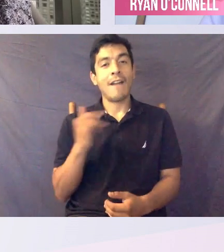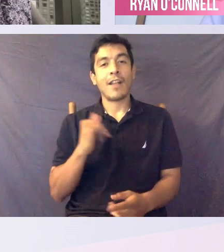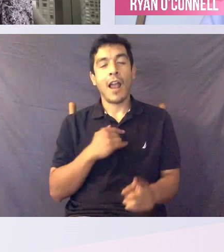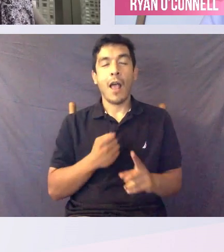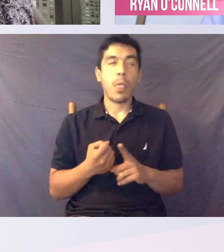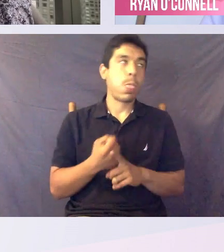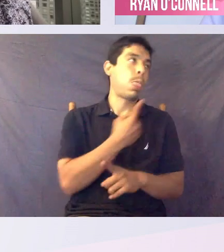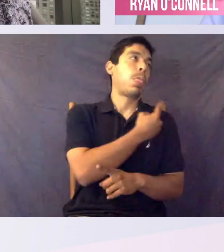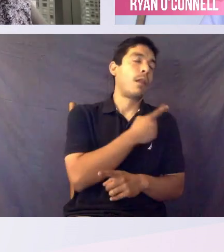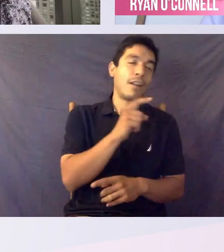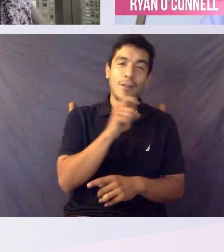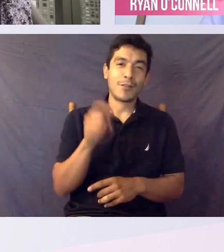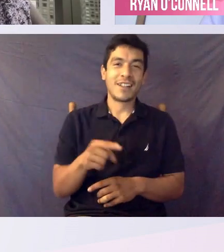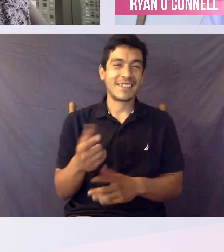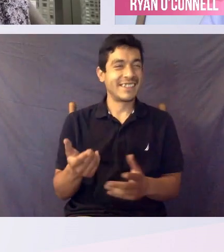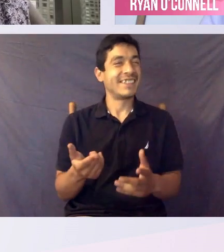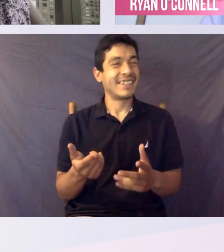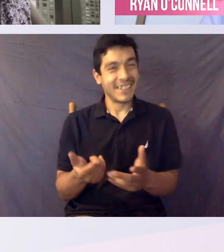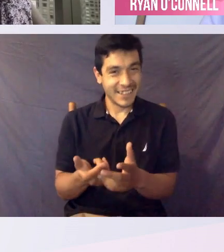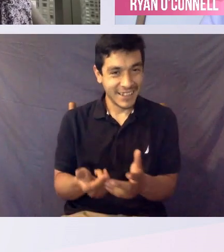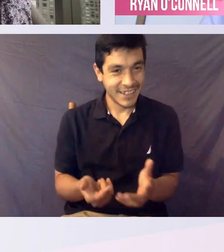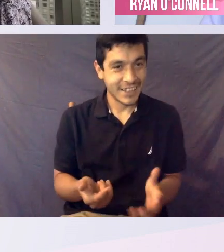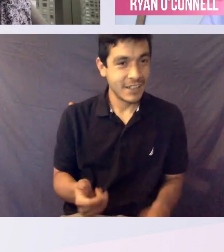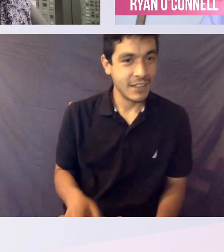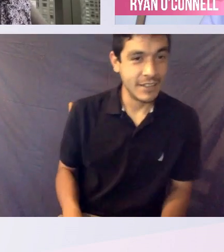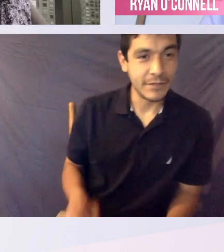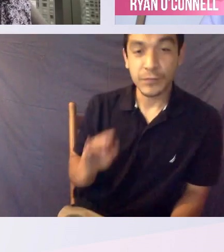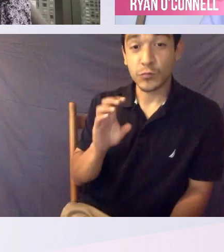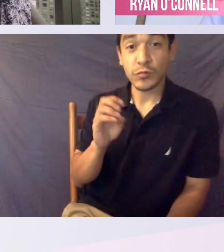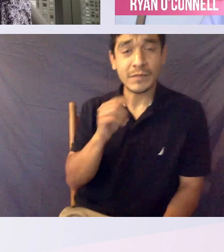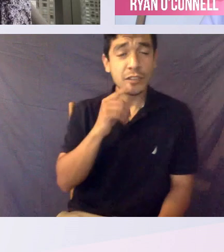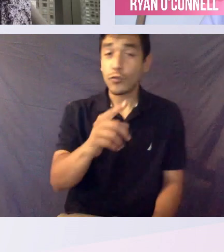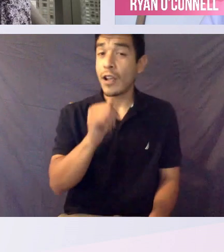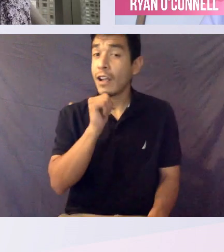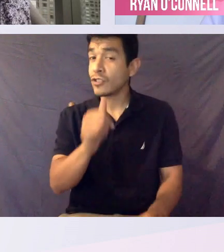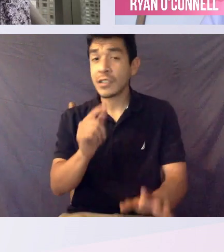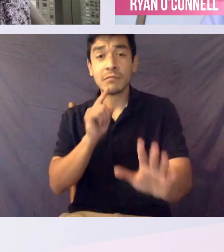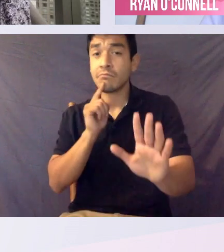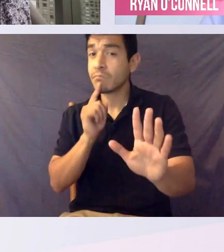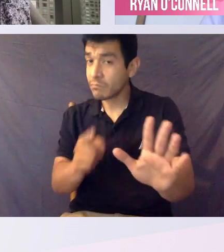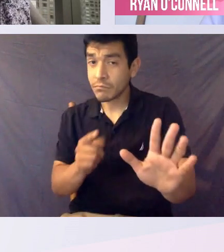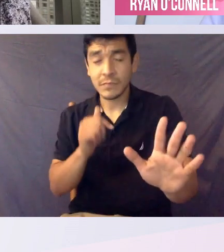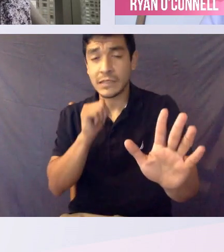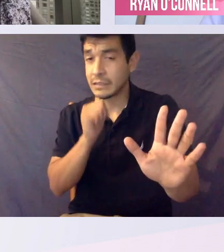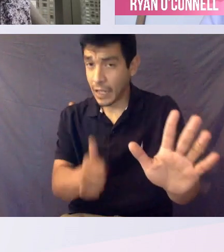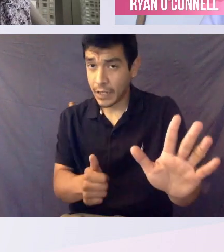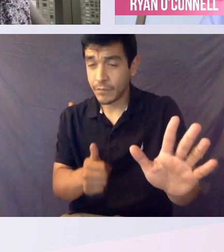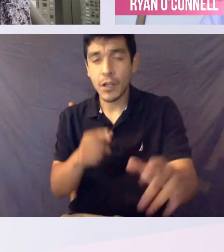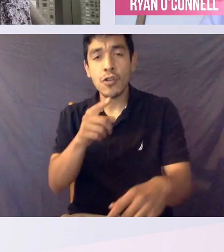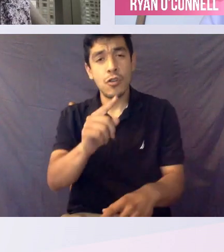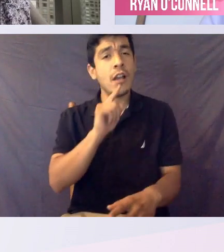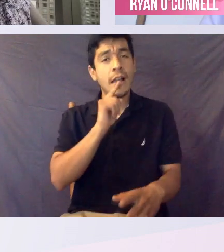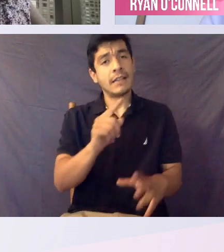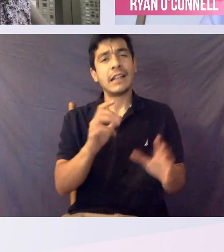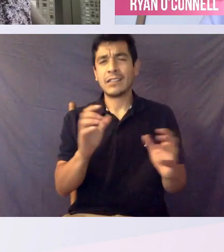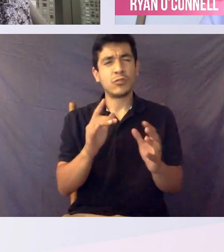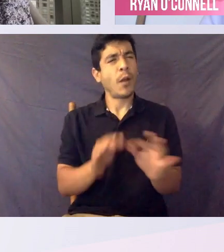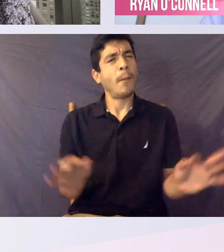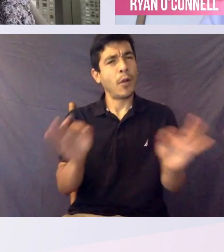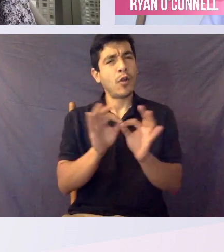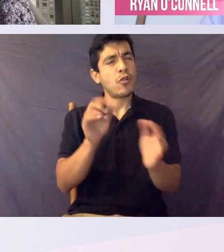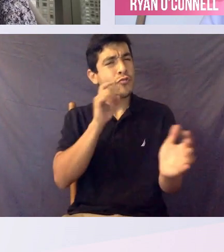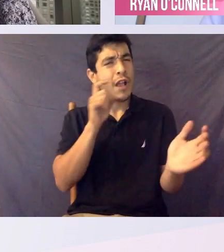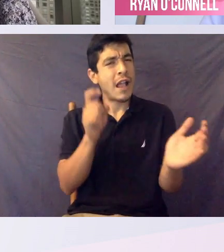but you actually absolutely did not. I like what you just said was so important, recognizing both